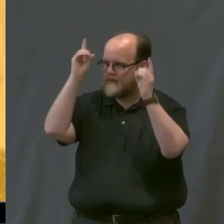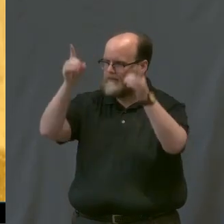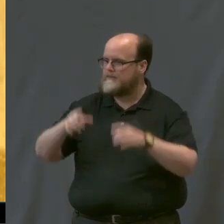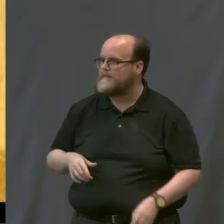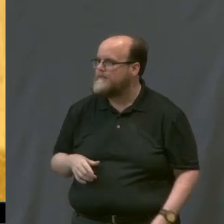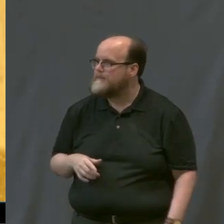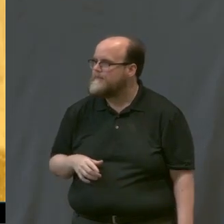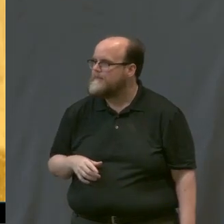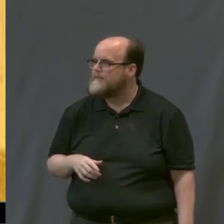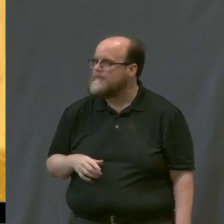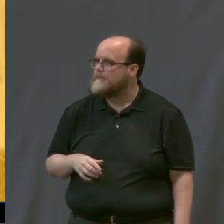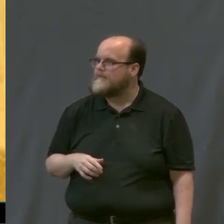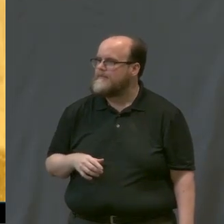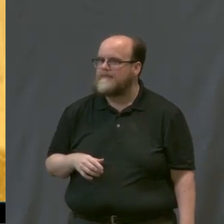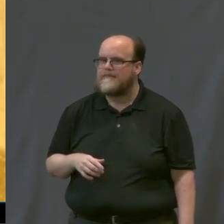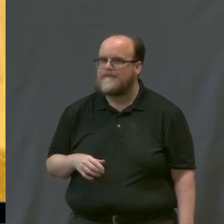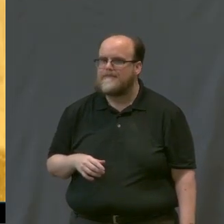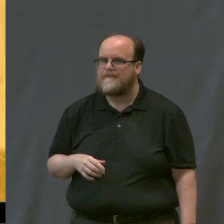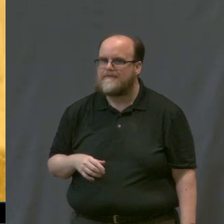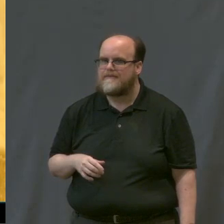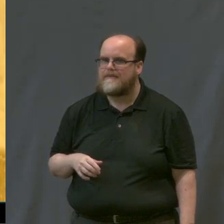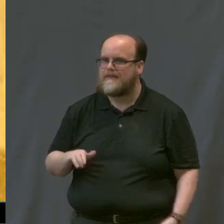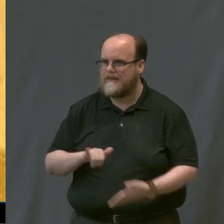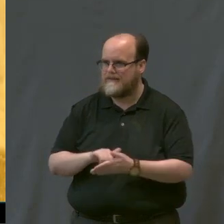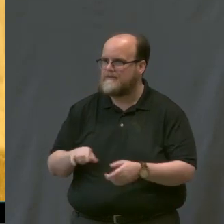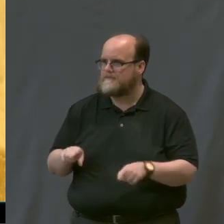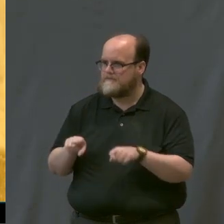false doctrine. That almost gets into encouraging.